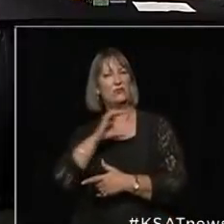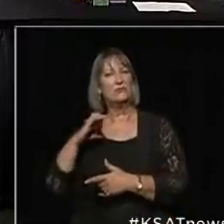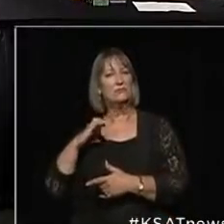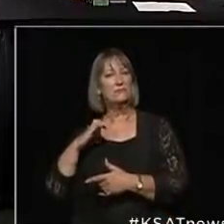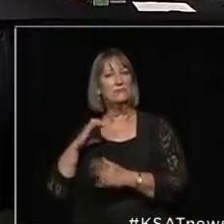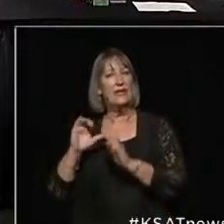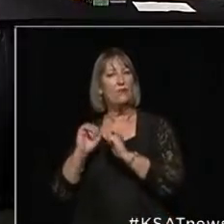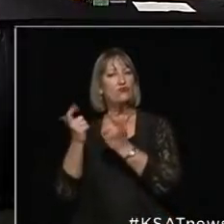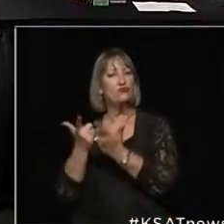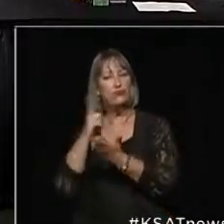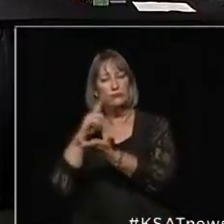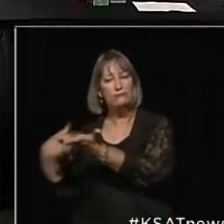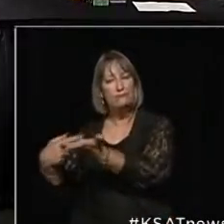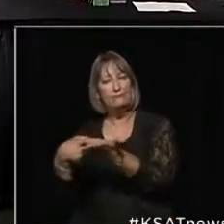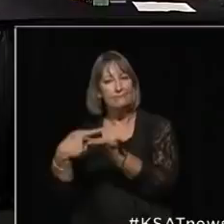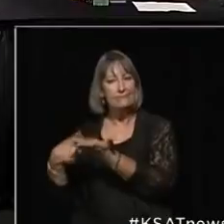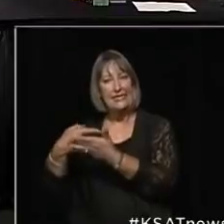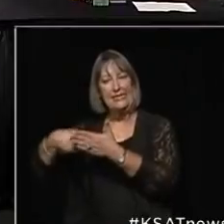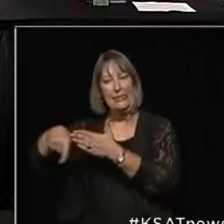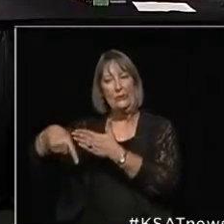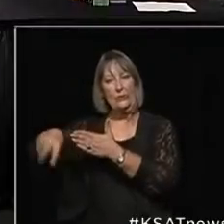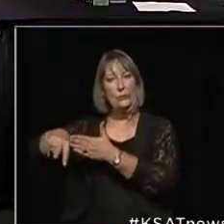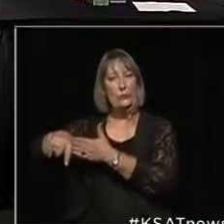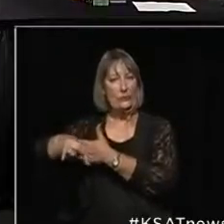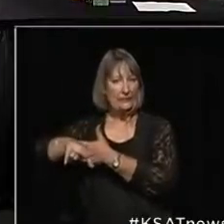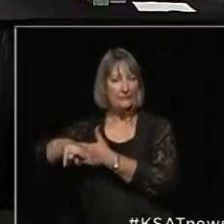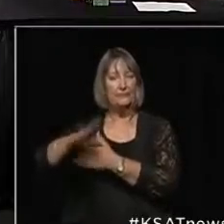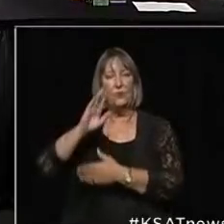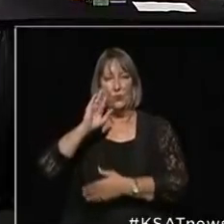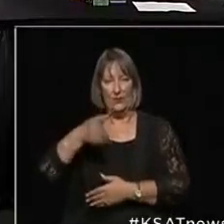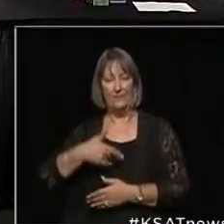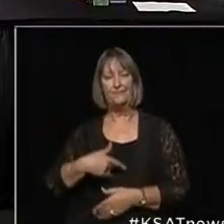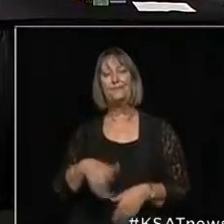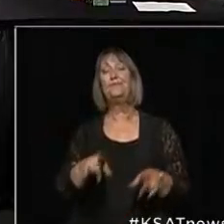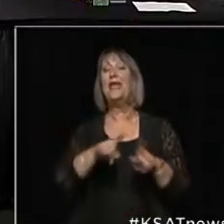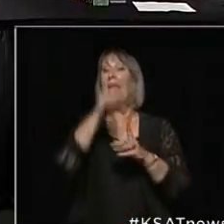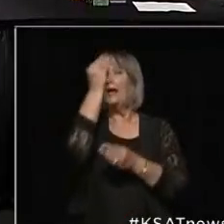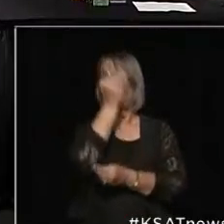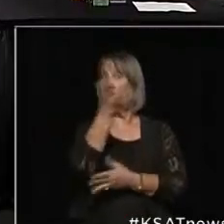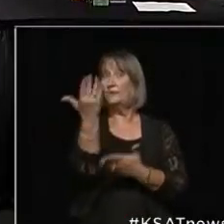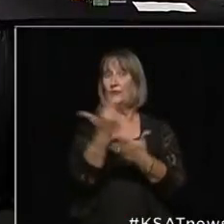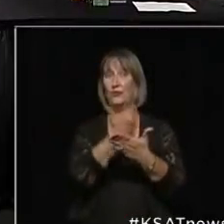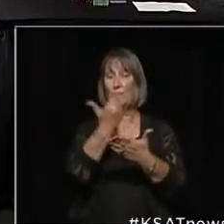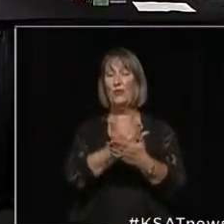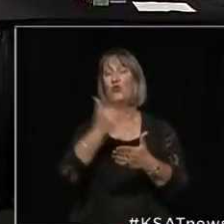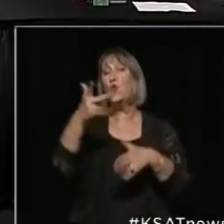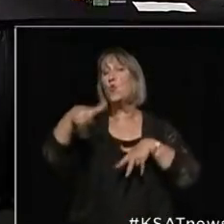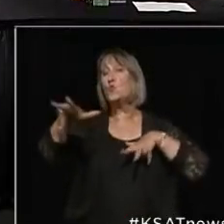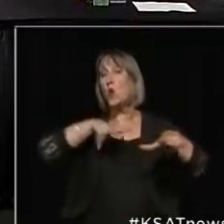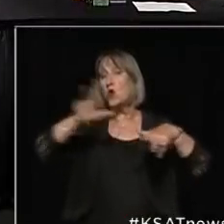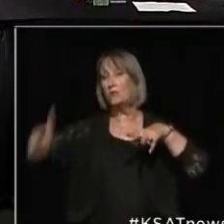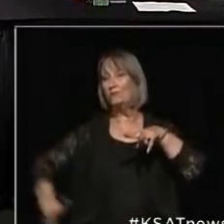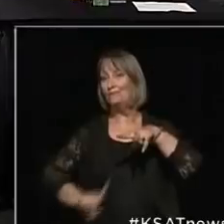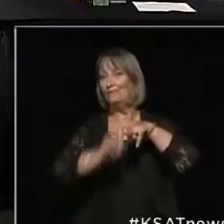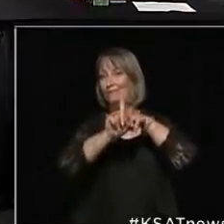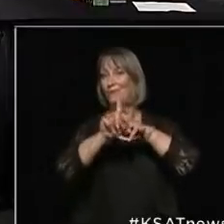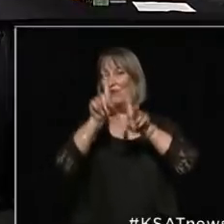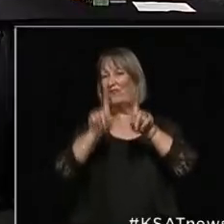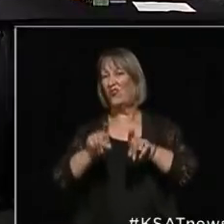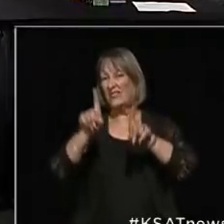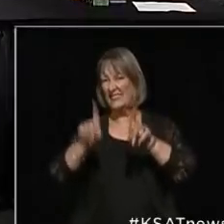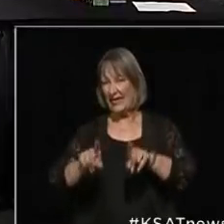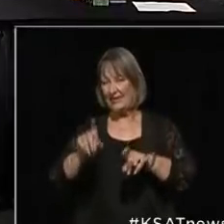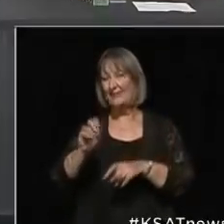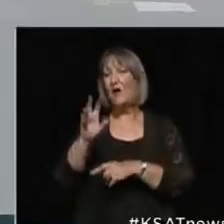in the next couple of weeks. Also, I want to let you know about the walk-up testing sites. From October 13th through the 16th,